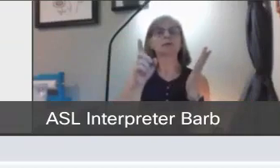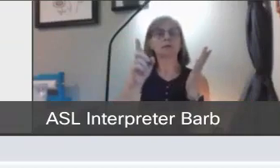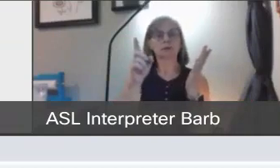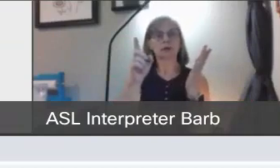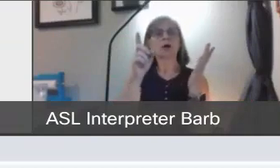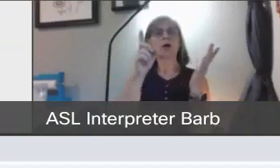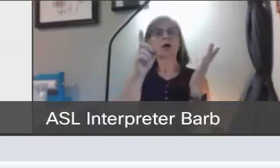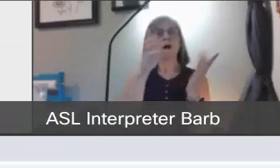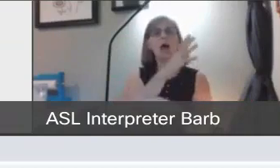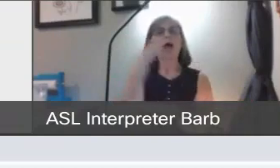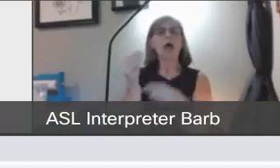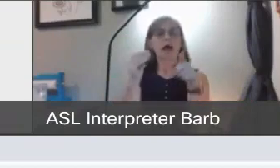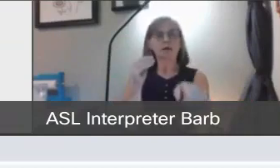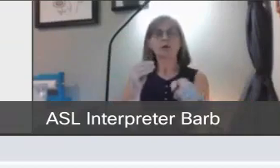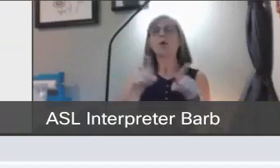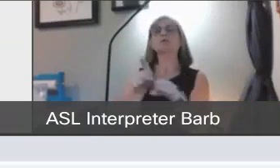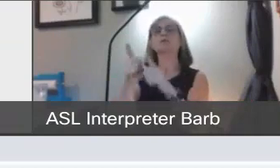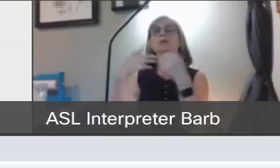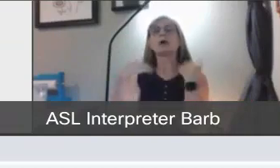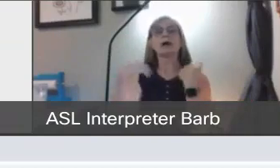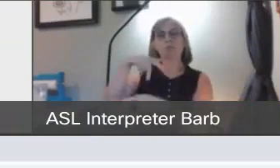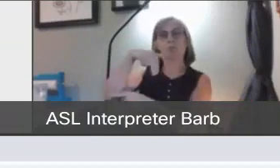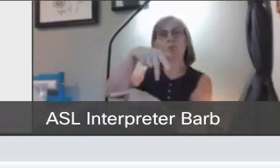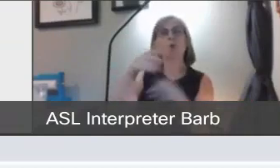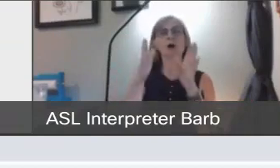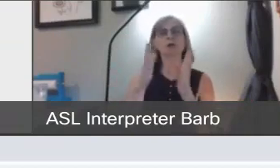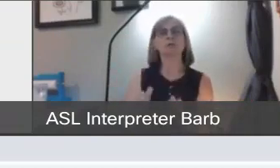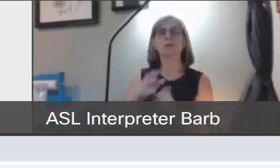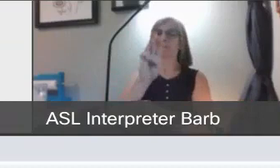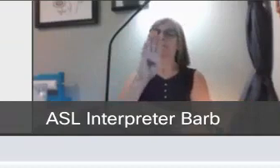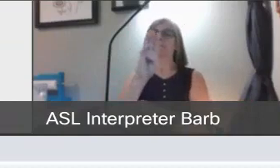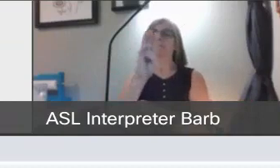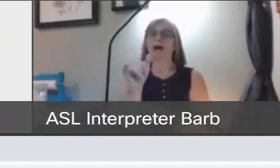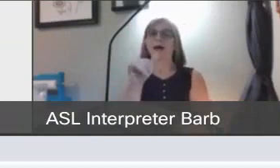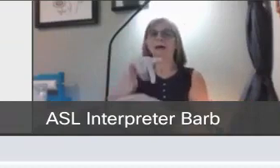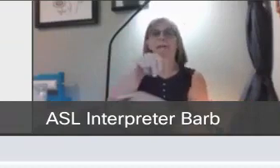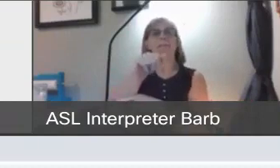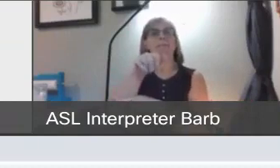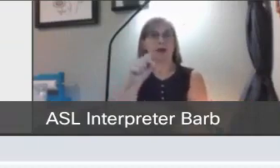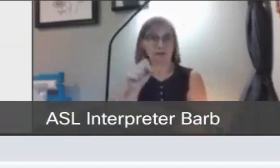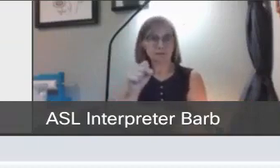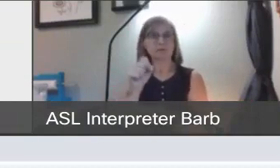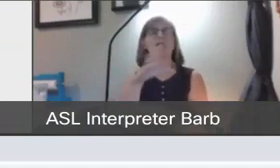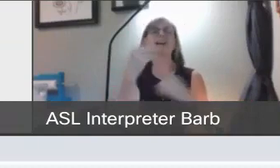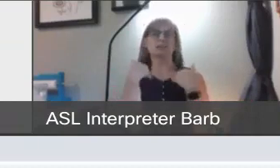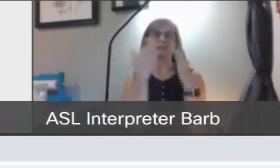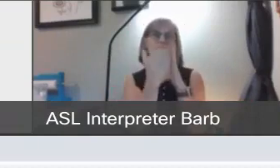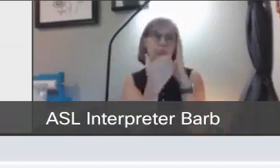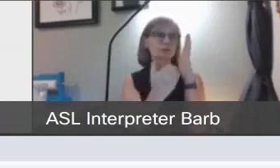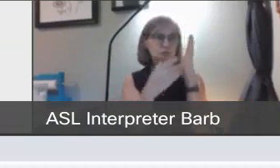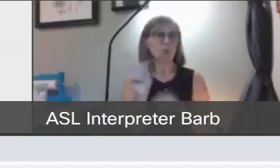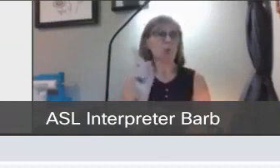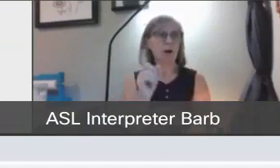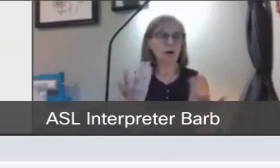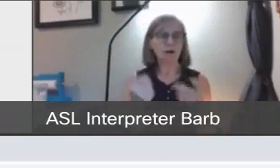and then the pedestrian bypass design, and lists the stations that will the locations where that will be